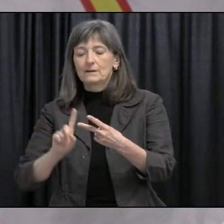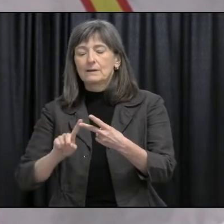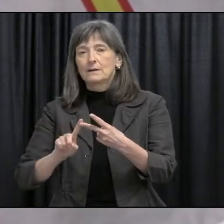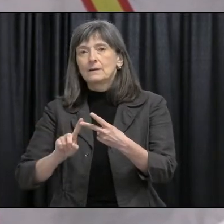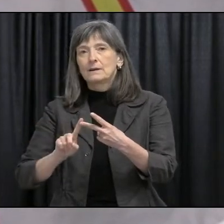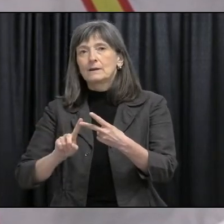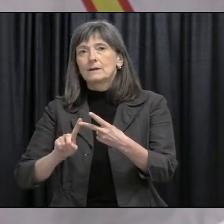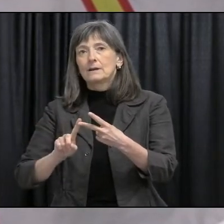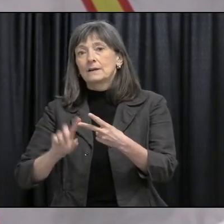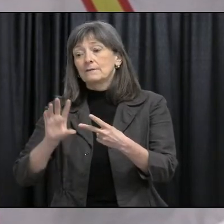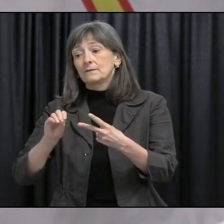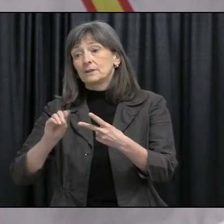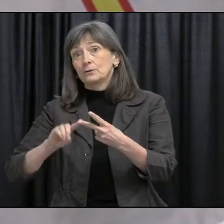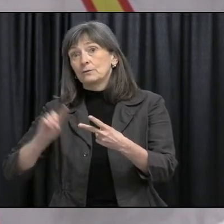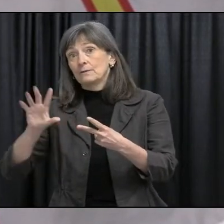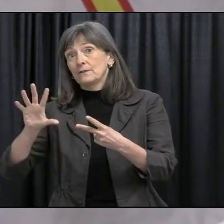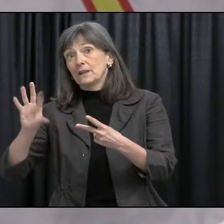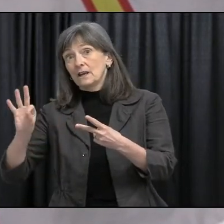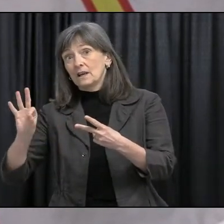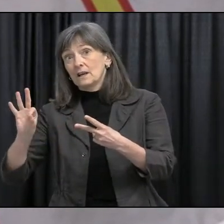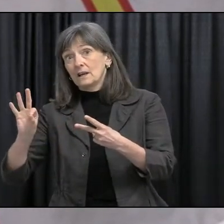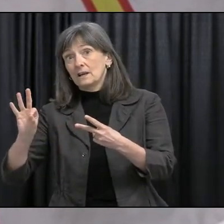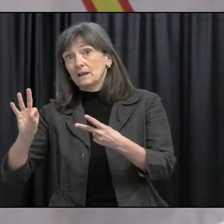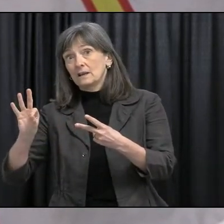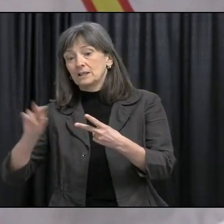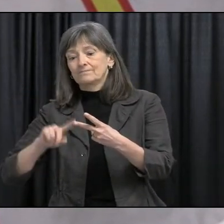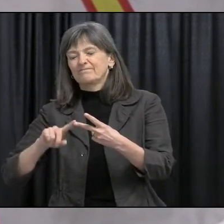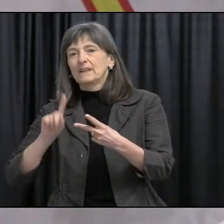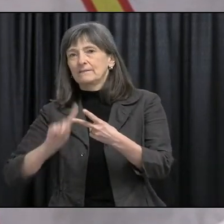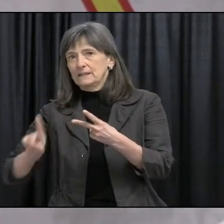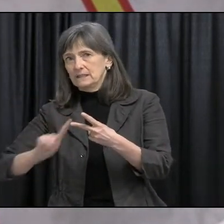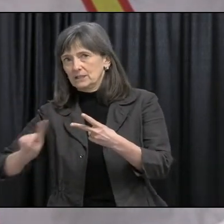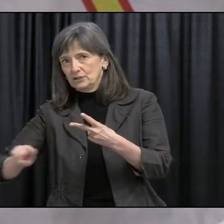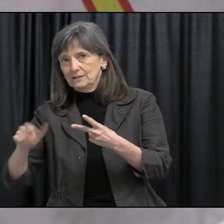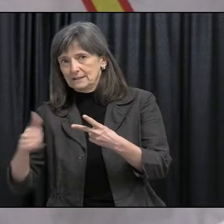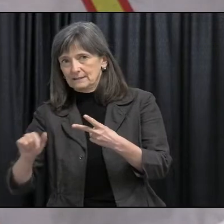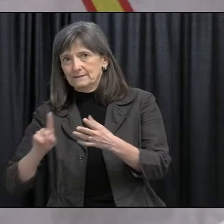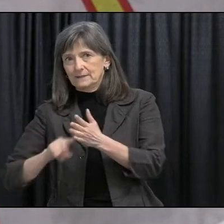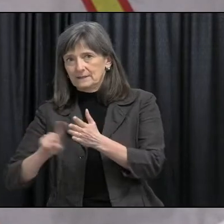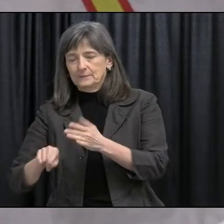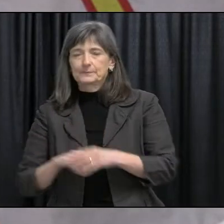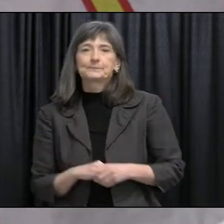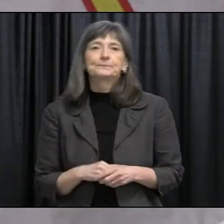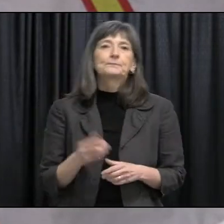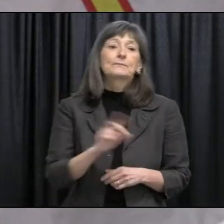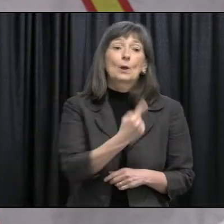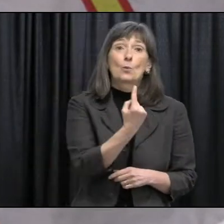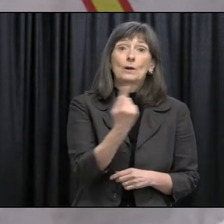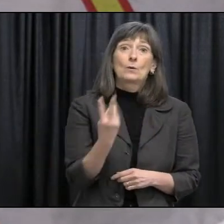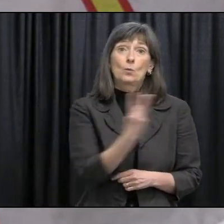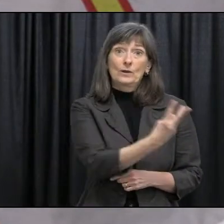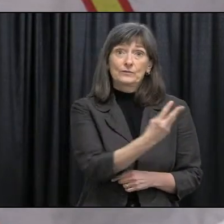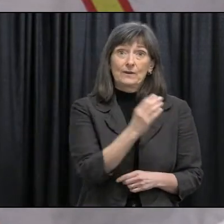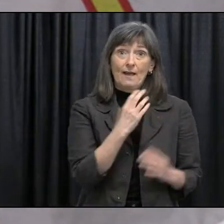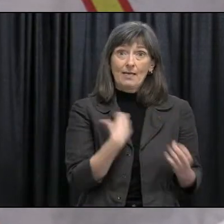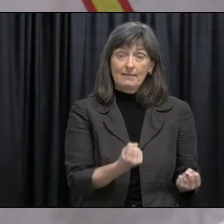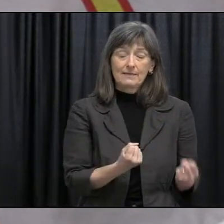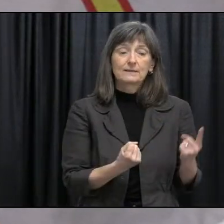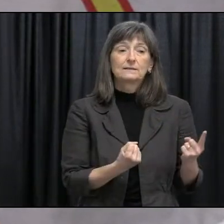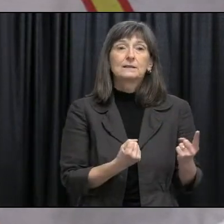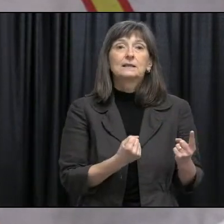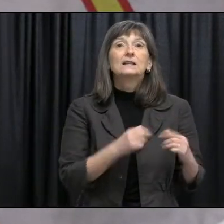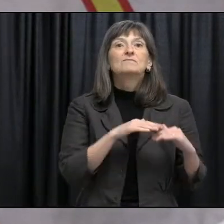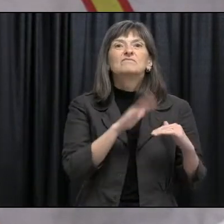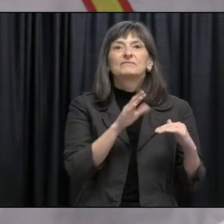1 between 50 and 59 that is currently under investigation. We also have 1 case in Western Health. The individual is